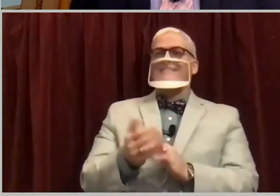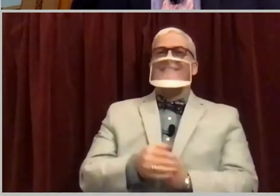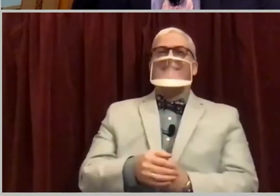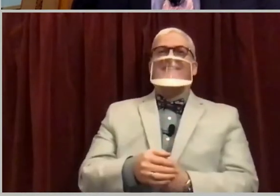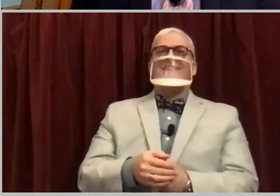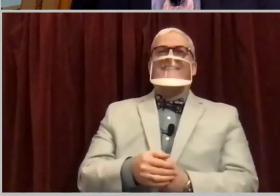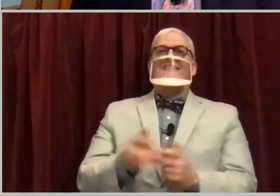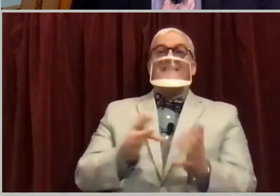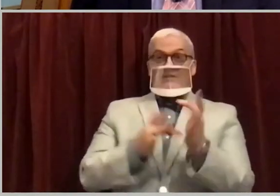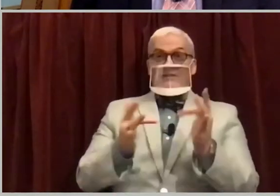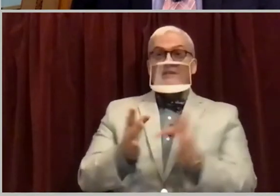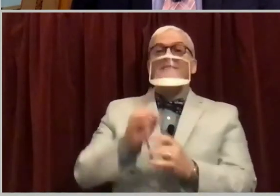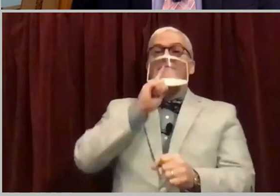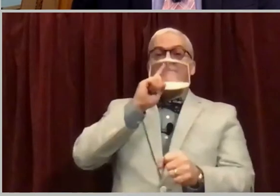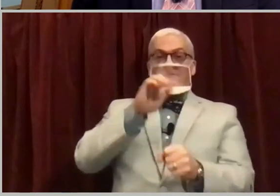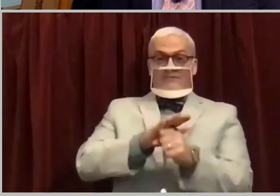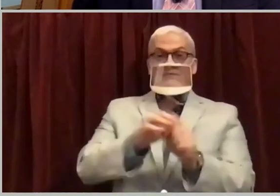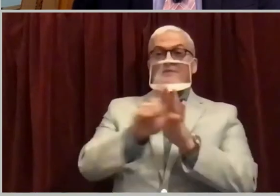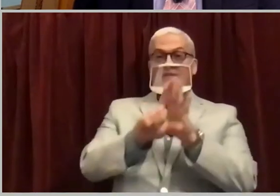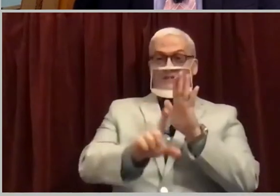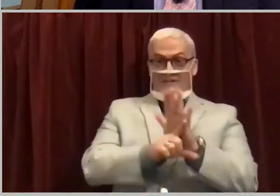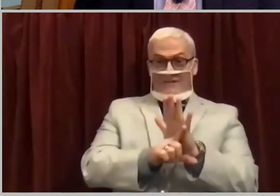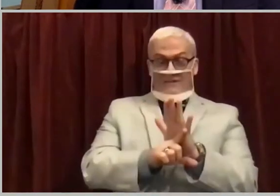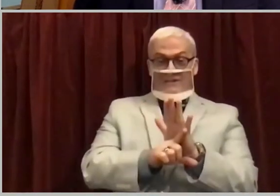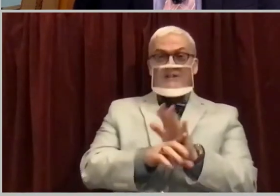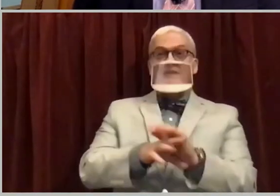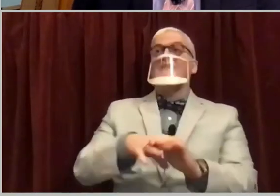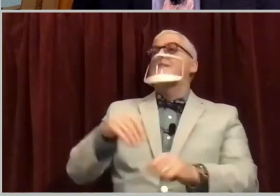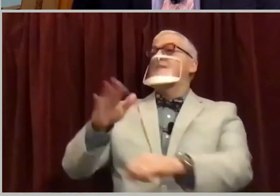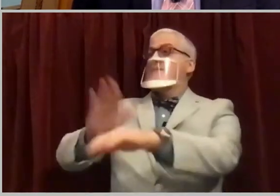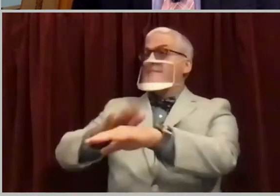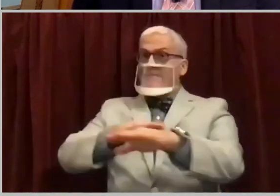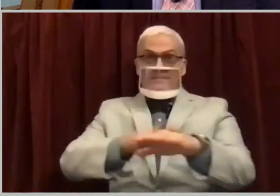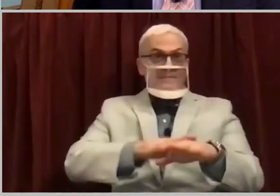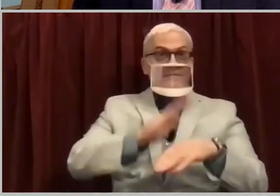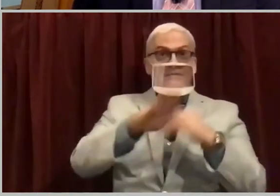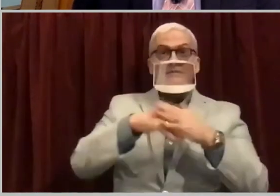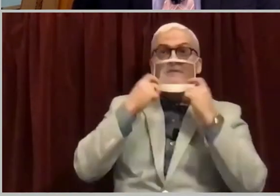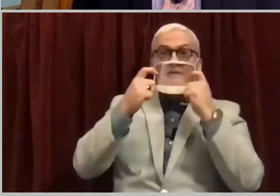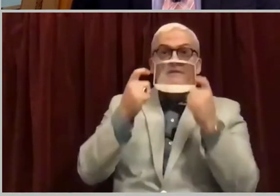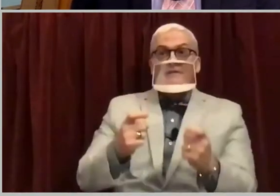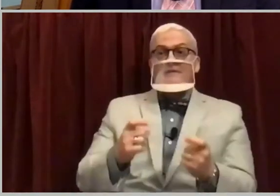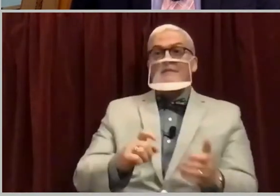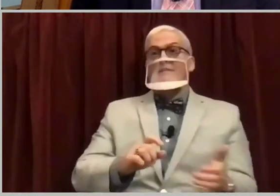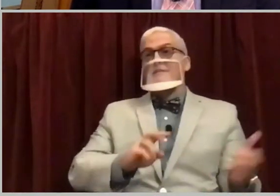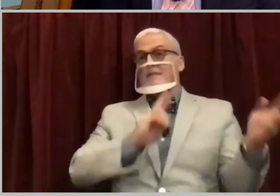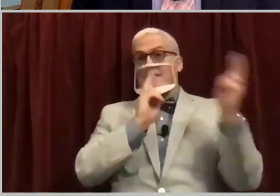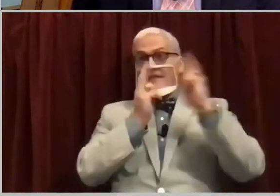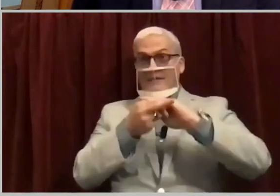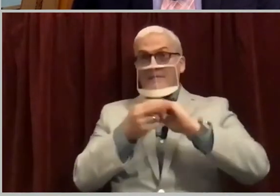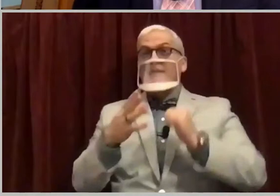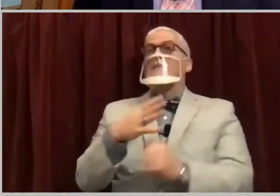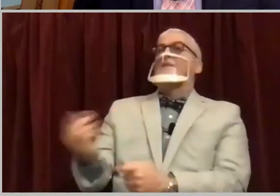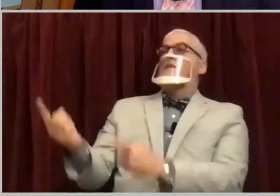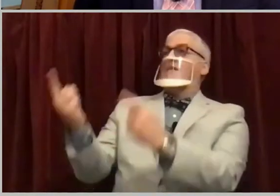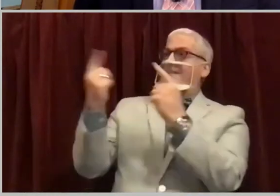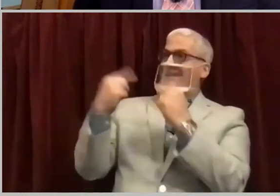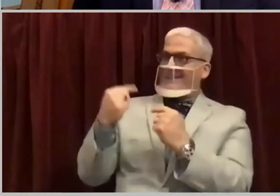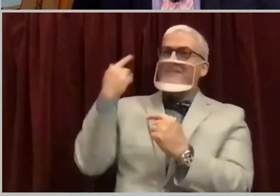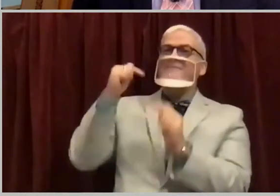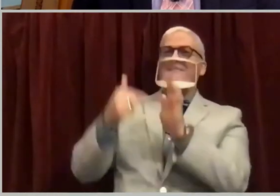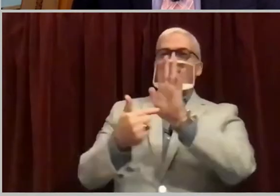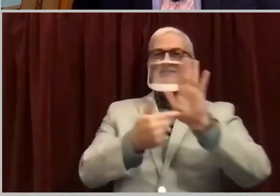fulfill the law. Of course, he came to call sinners to repentance and to heal the sick. Of course, he came to show us how to